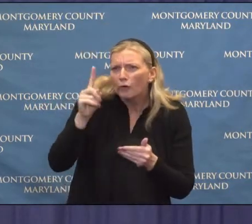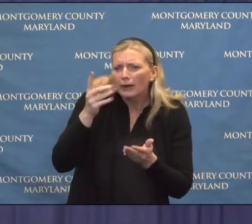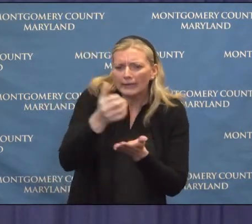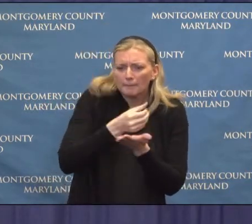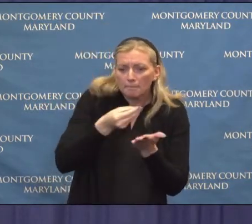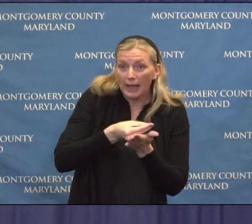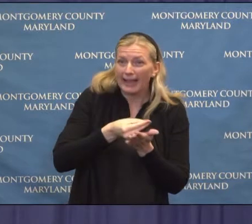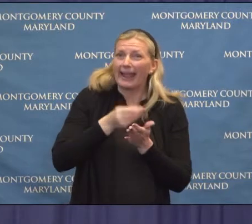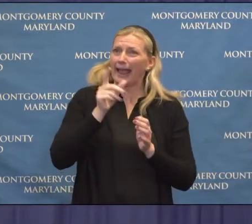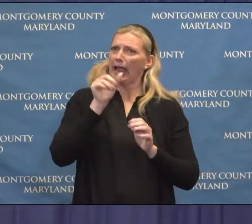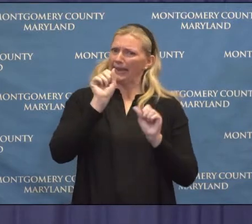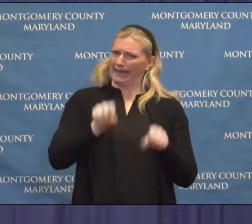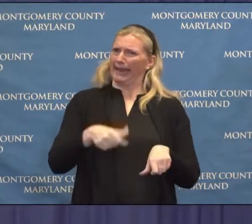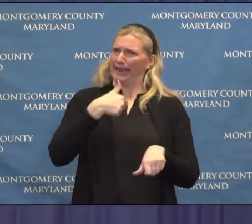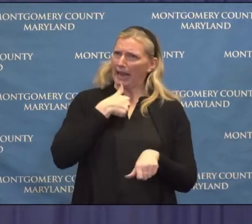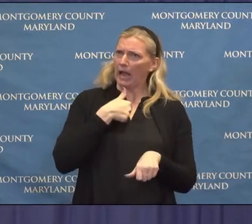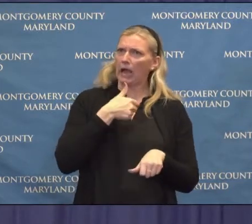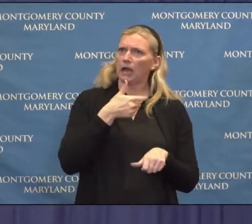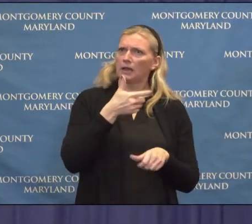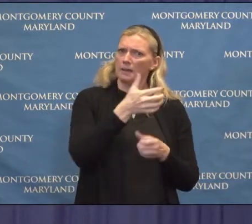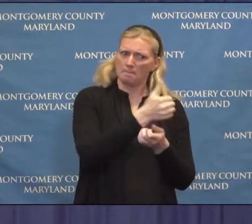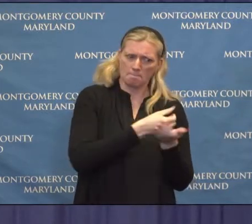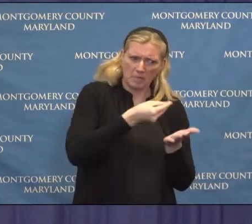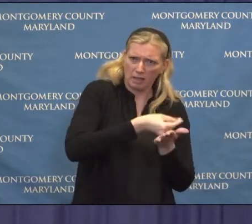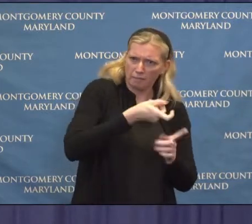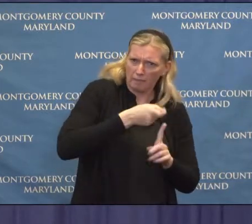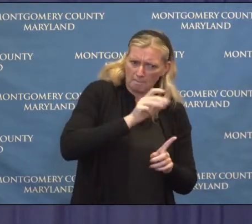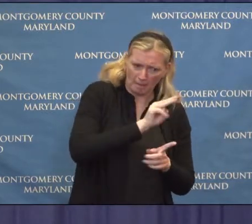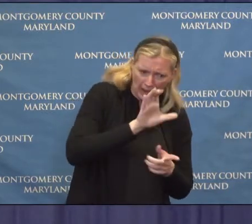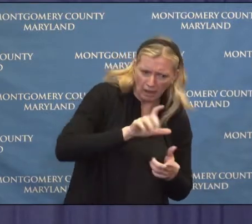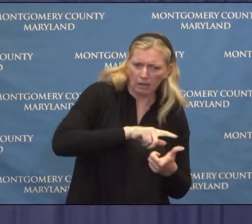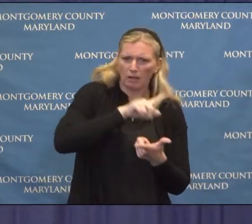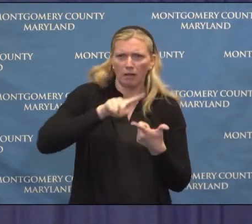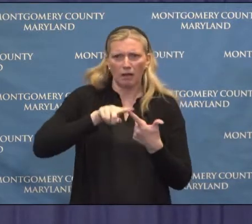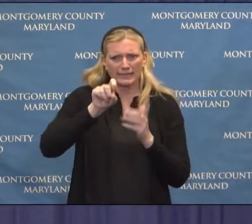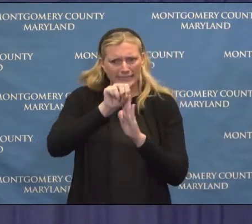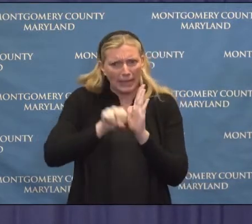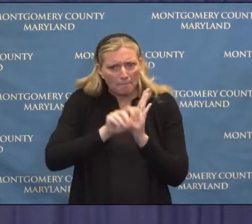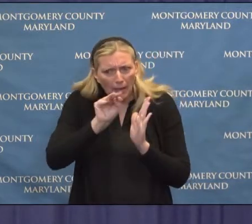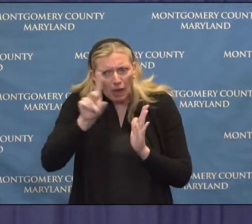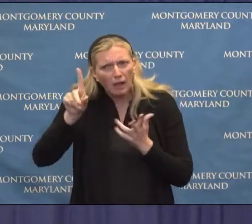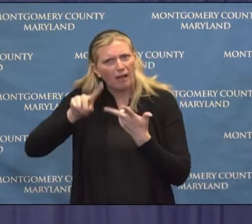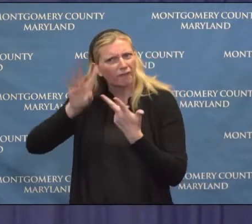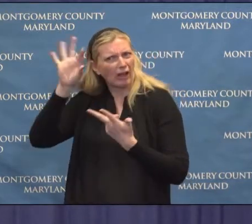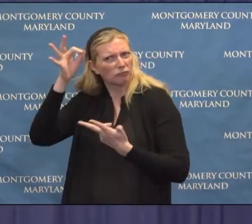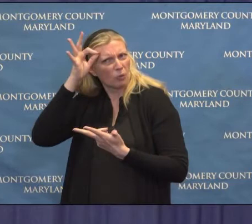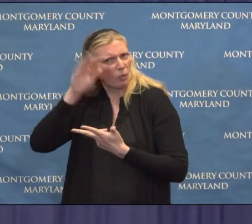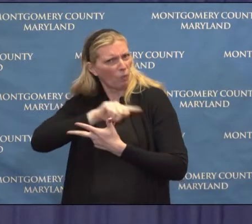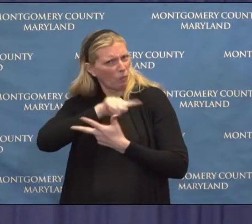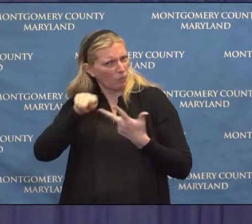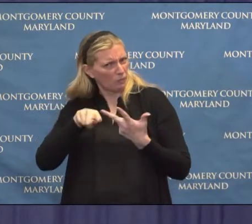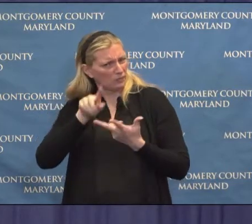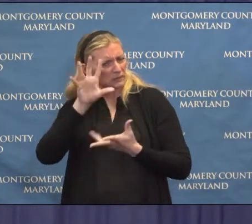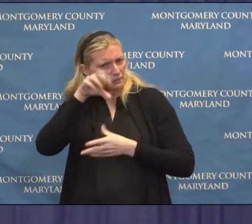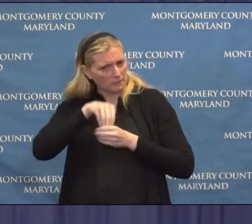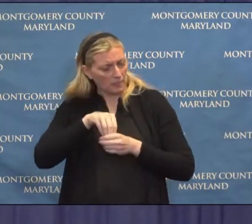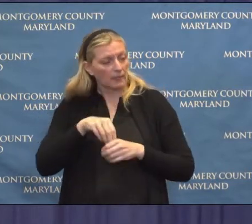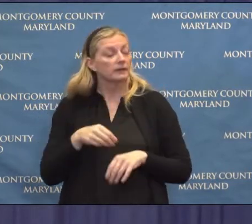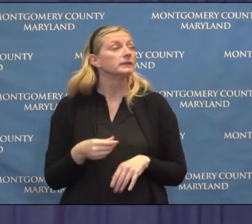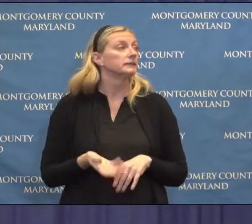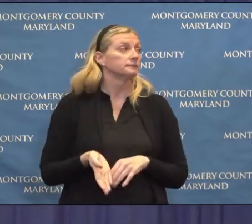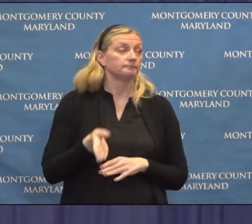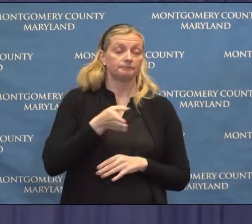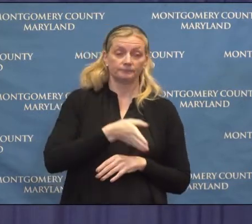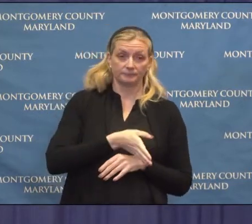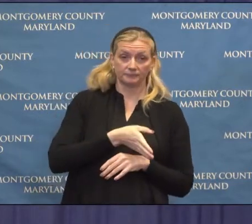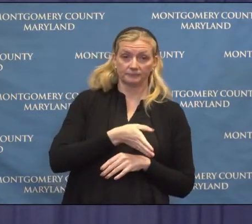three? So theoretically, you could get money from all three, except the state program